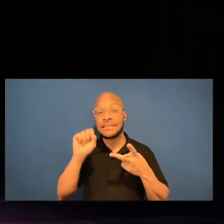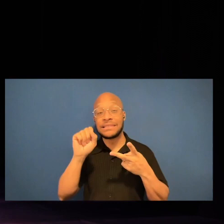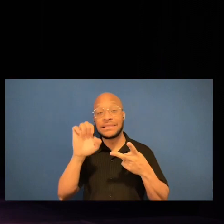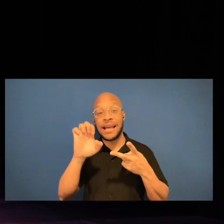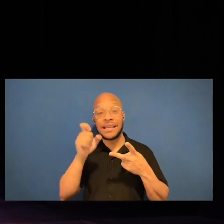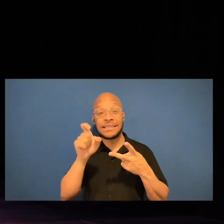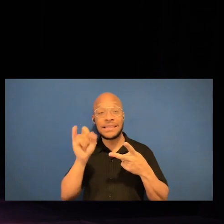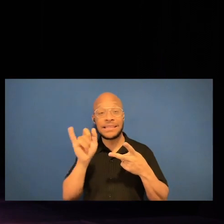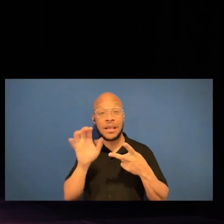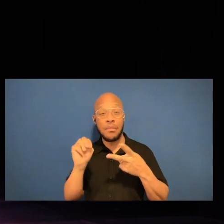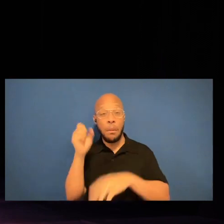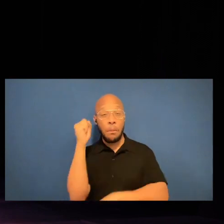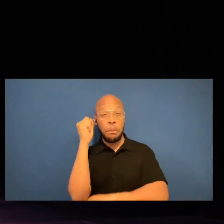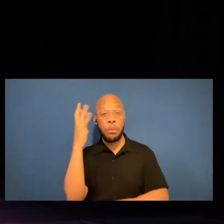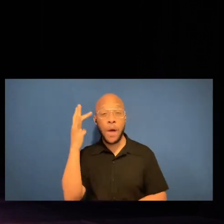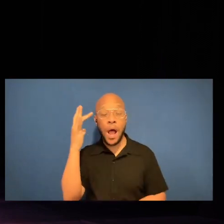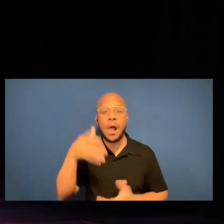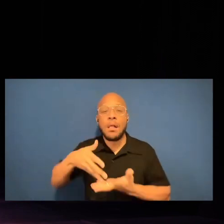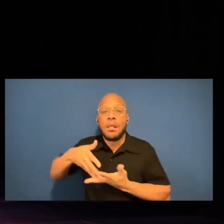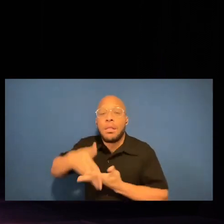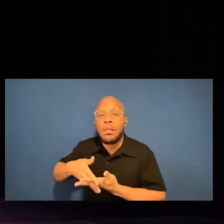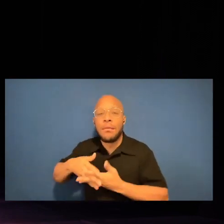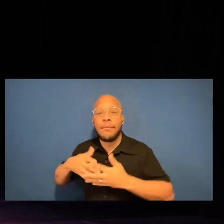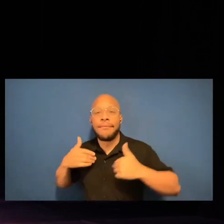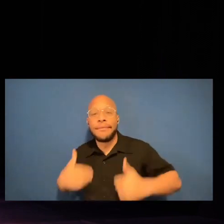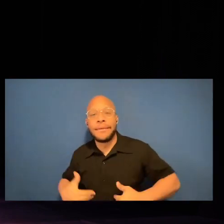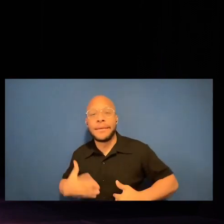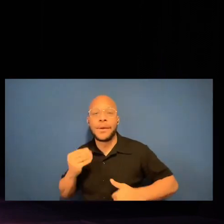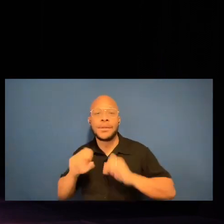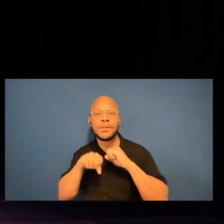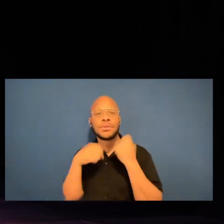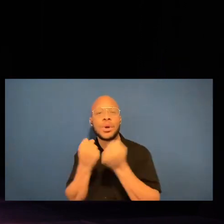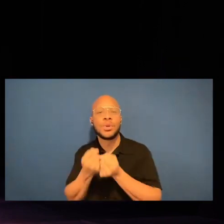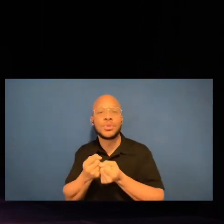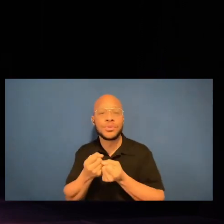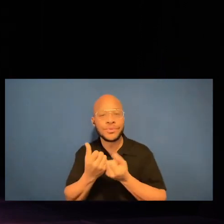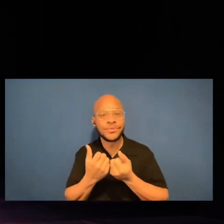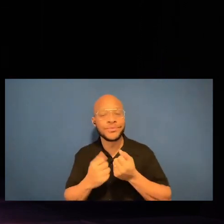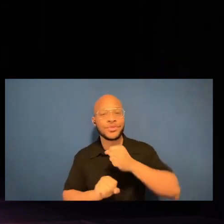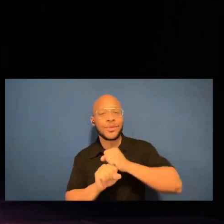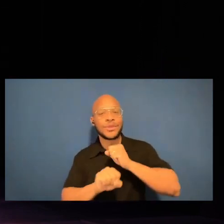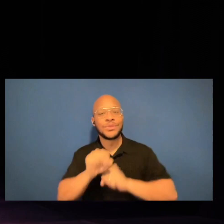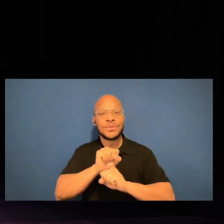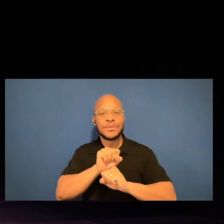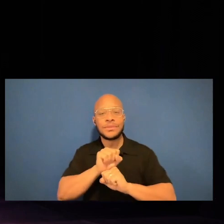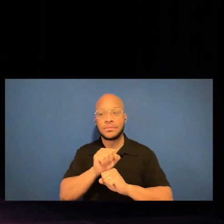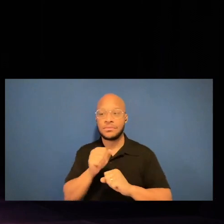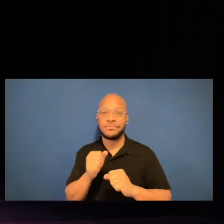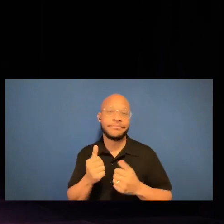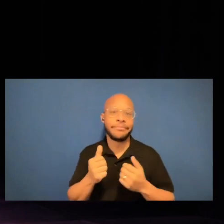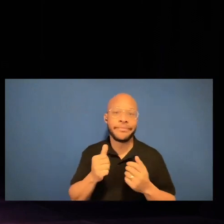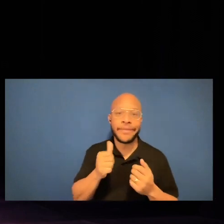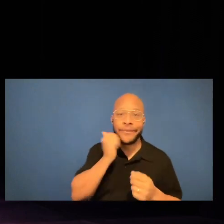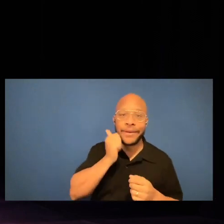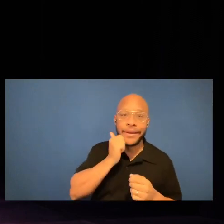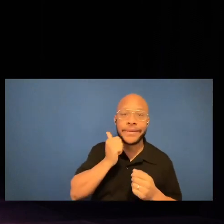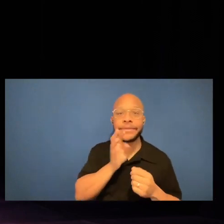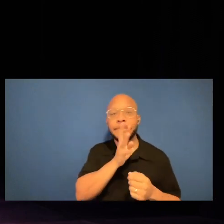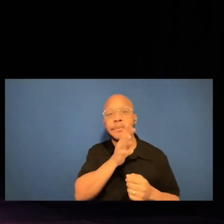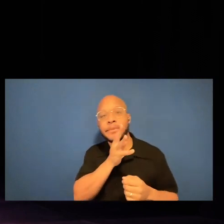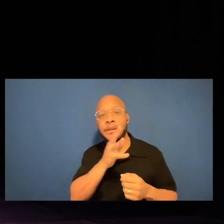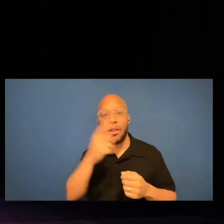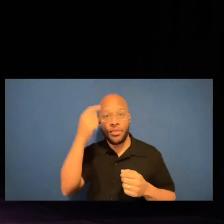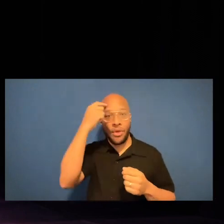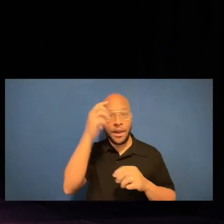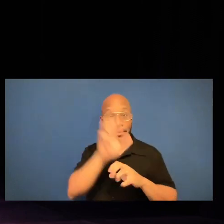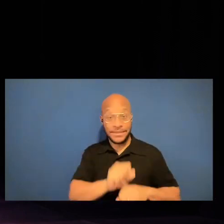social infrastructures to everyday speech and thought habits, this resource provides a few tools to sense,